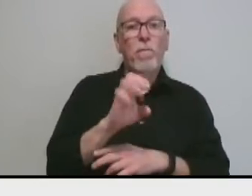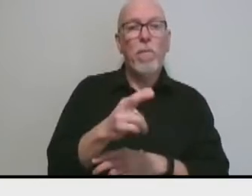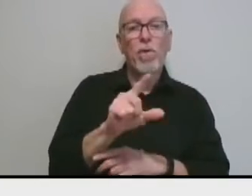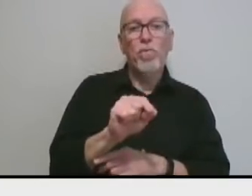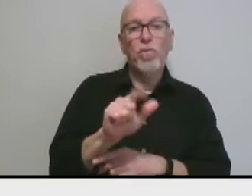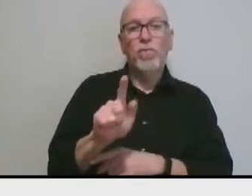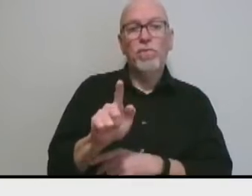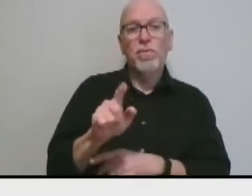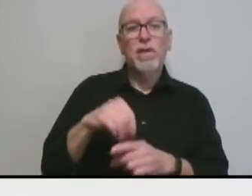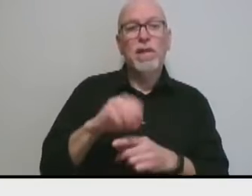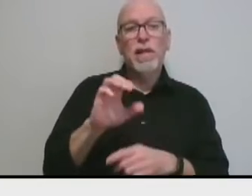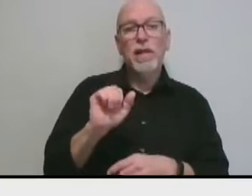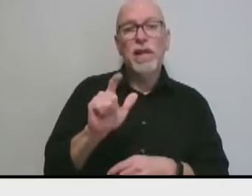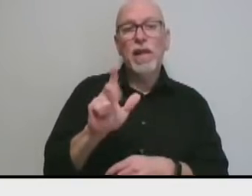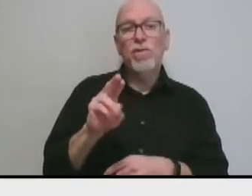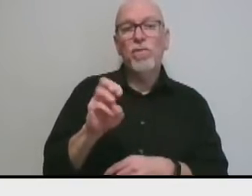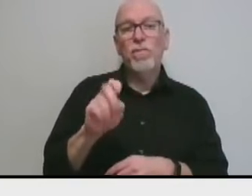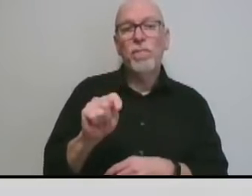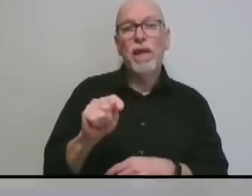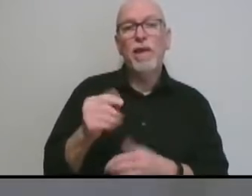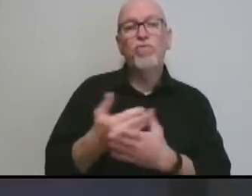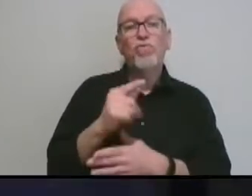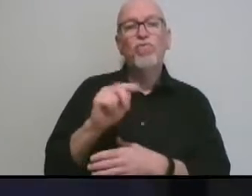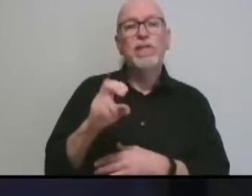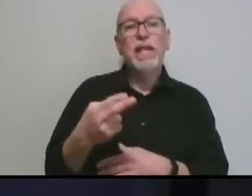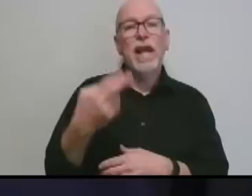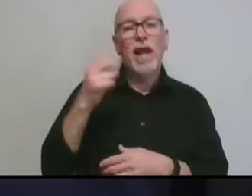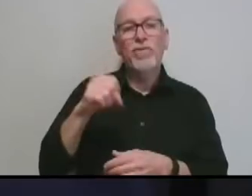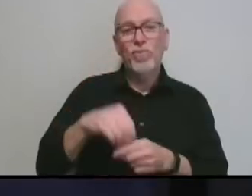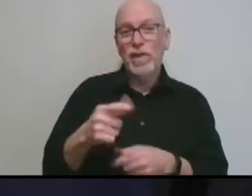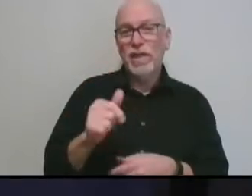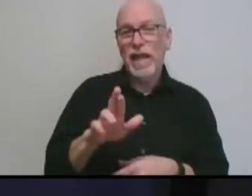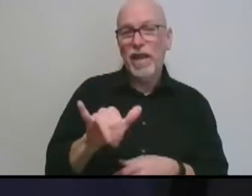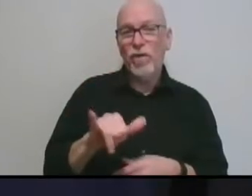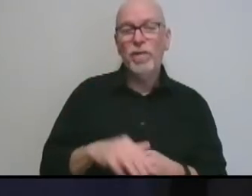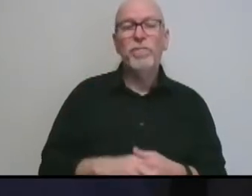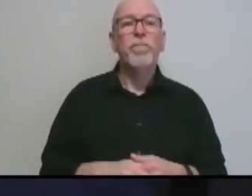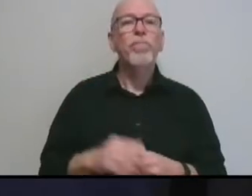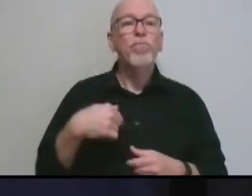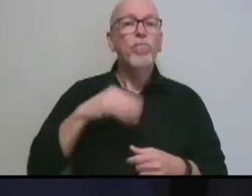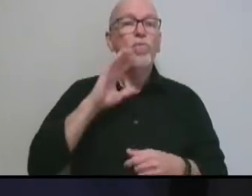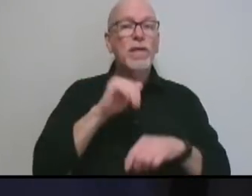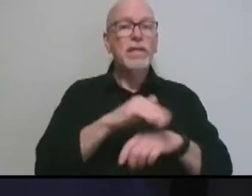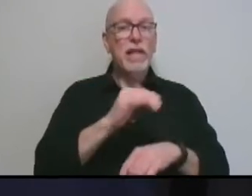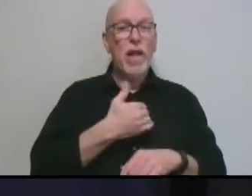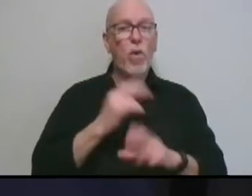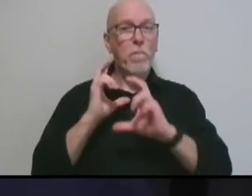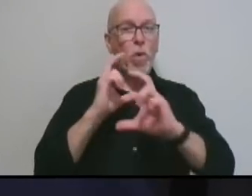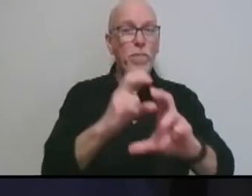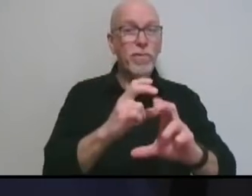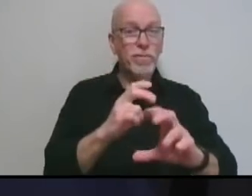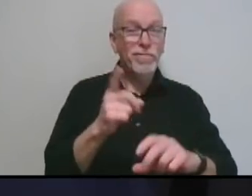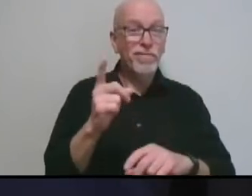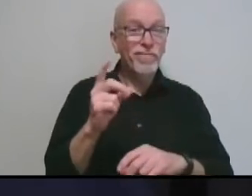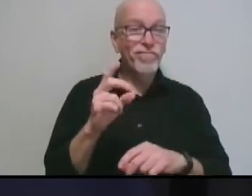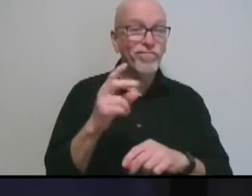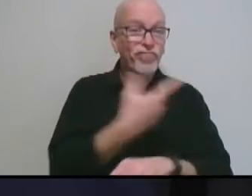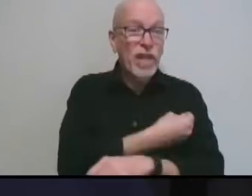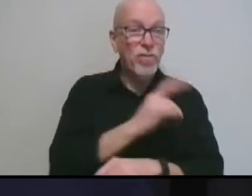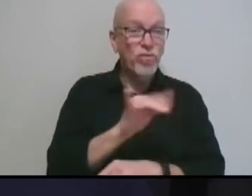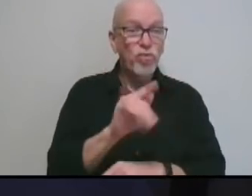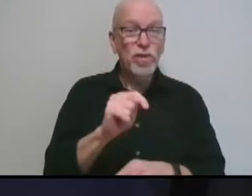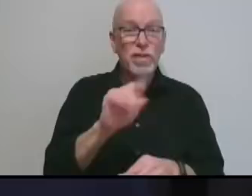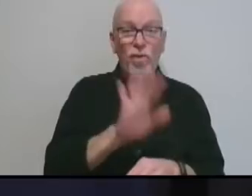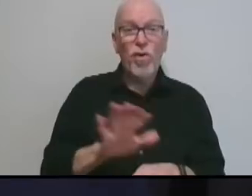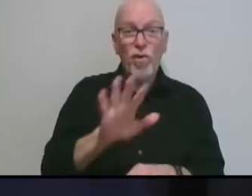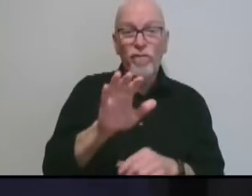at Calumet New Tech High School in Gary. We are preparing to deploy our mobile vaccination units to underserved areas across the